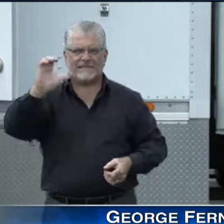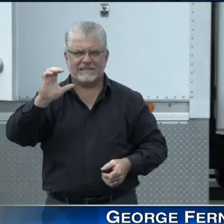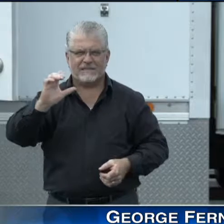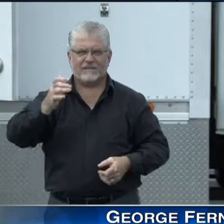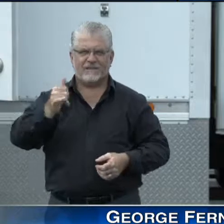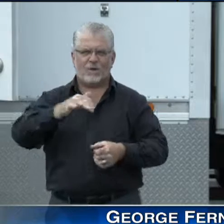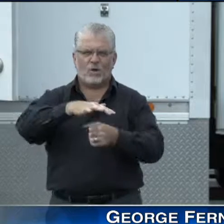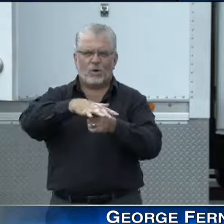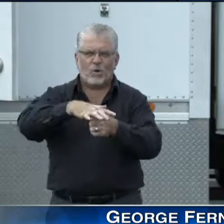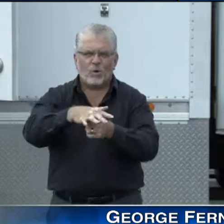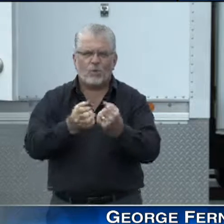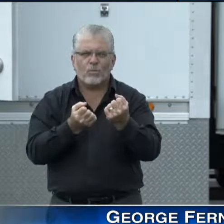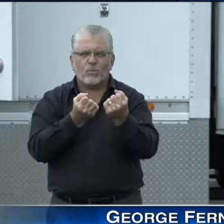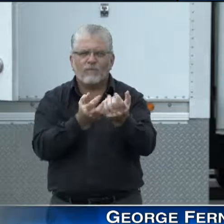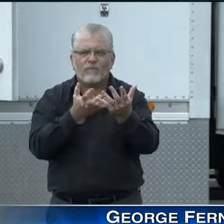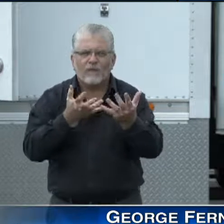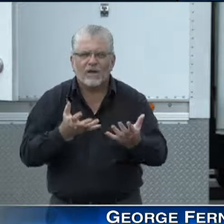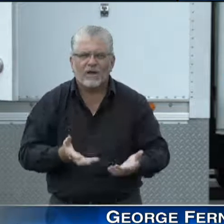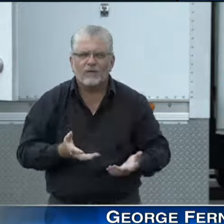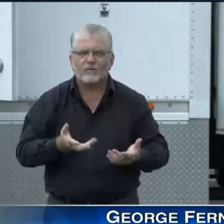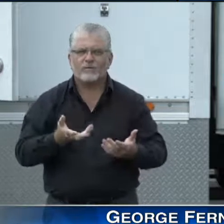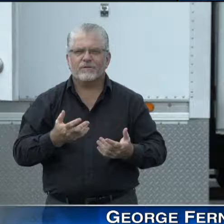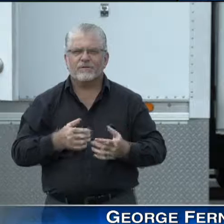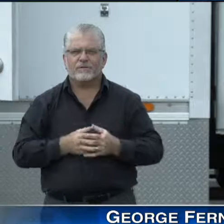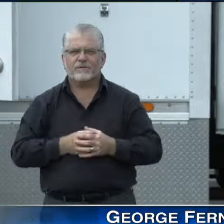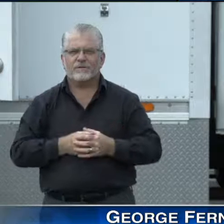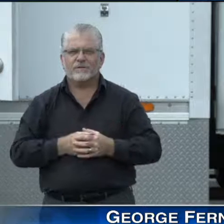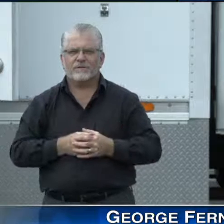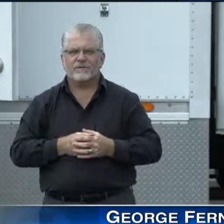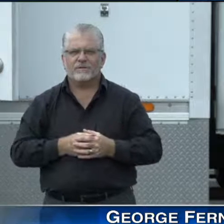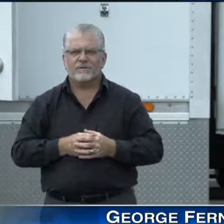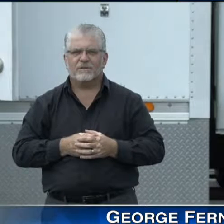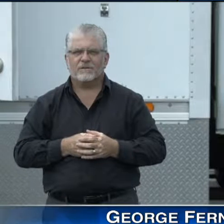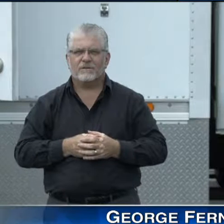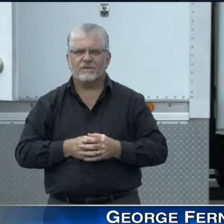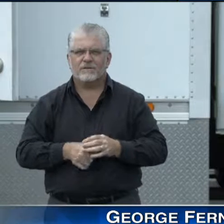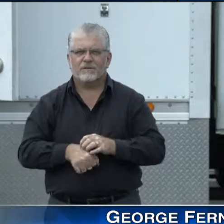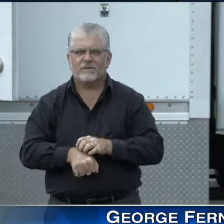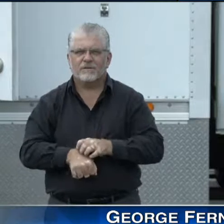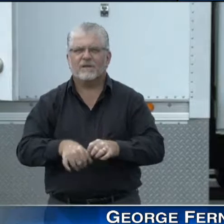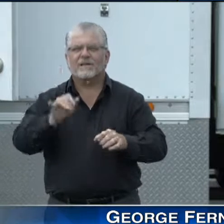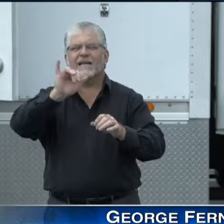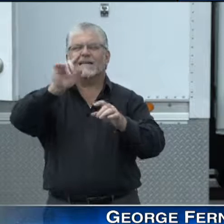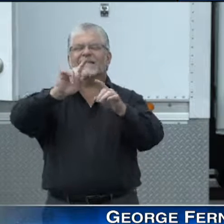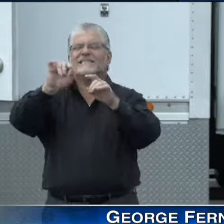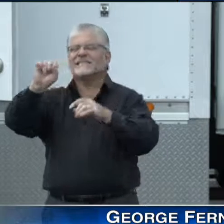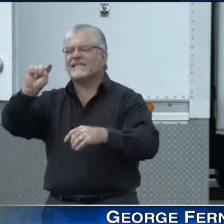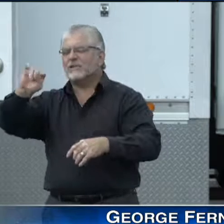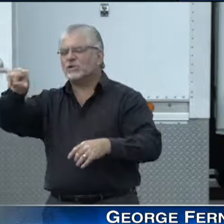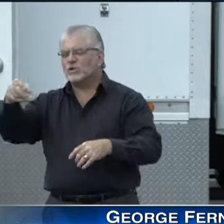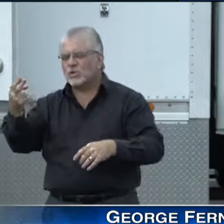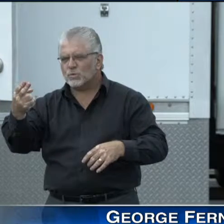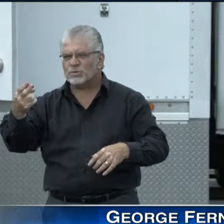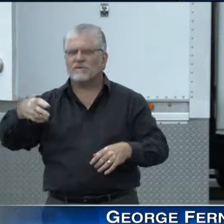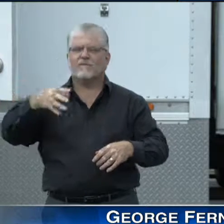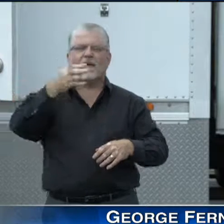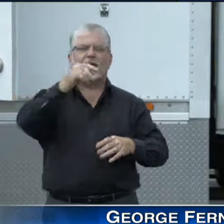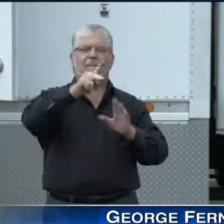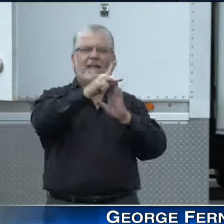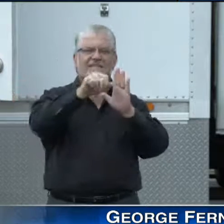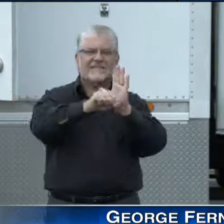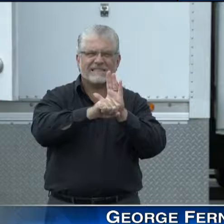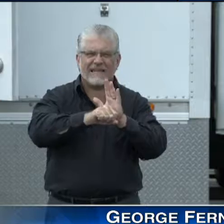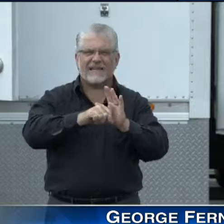Joe's. And it's really finding them a medical home that they can go to should they have any other needs that arise around